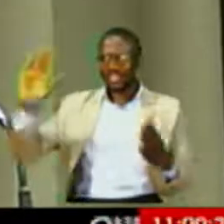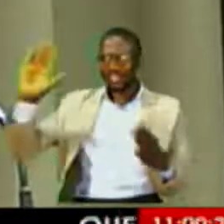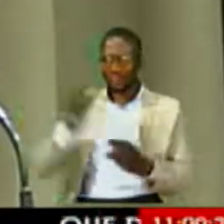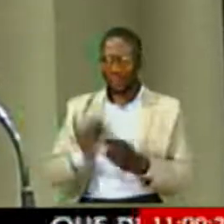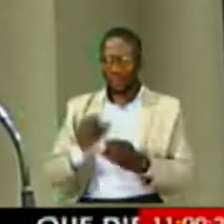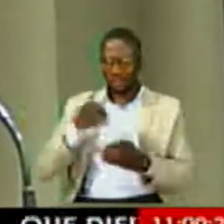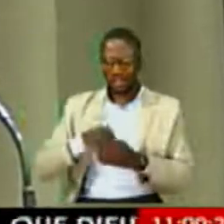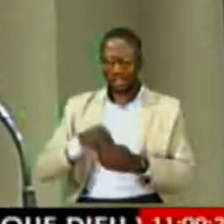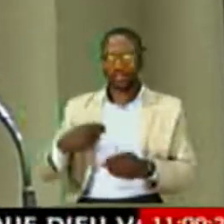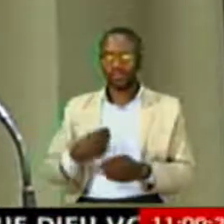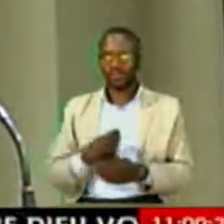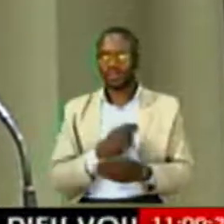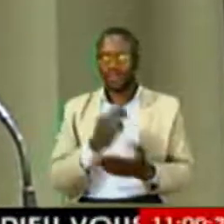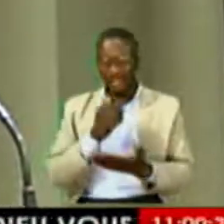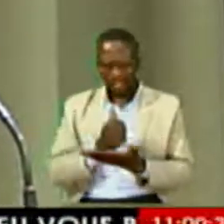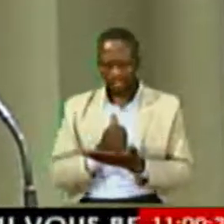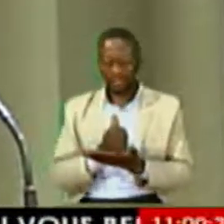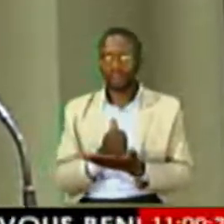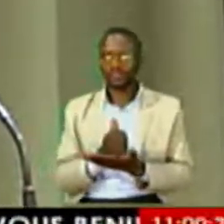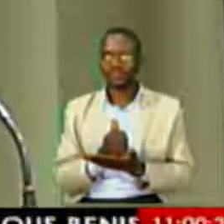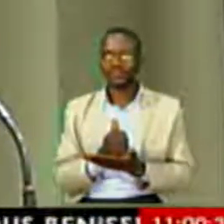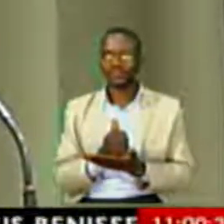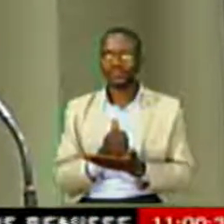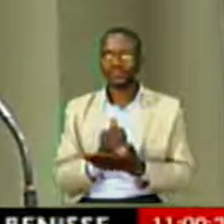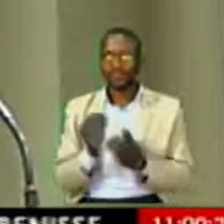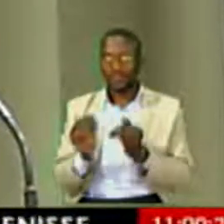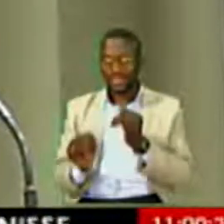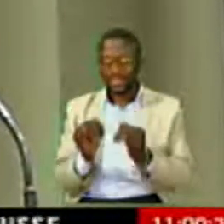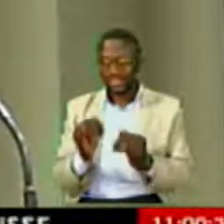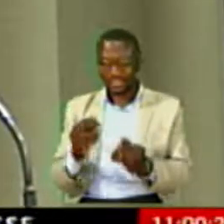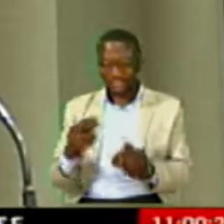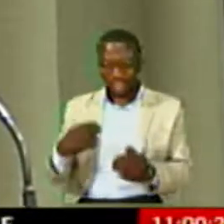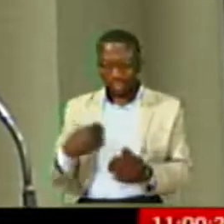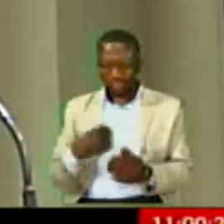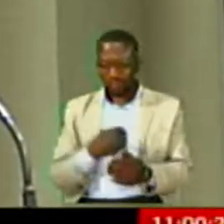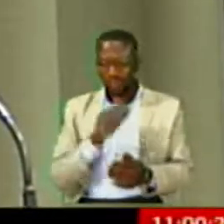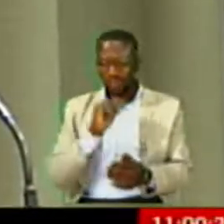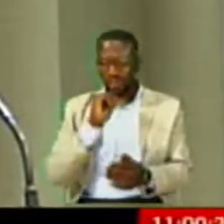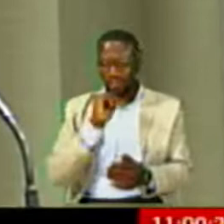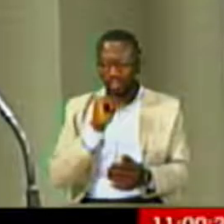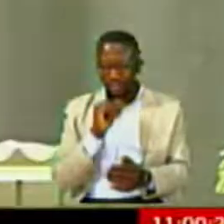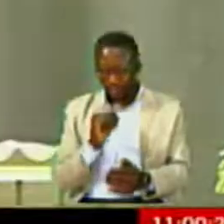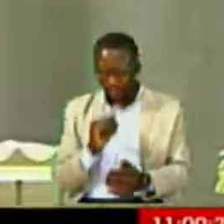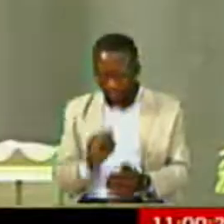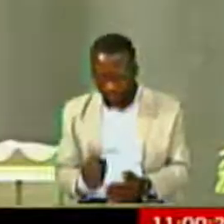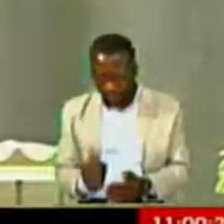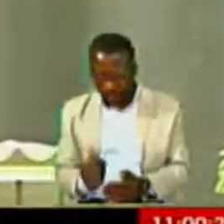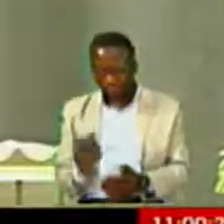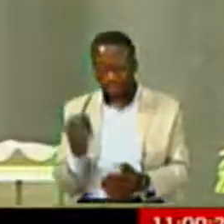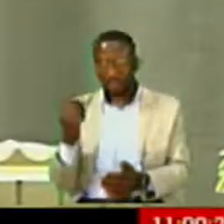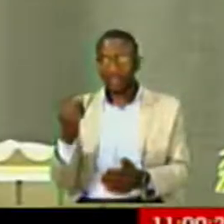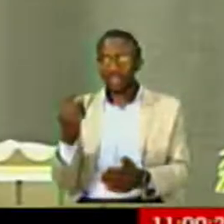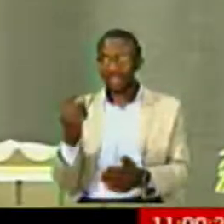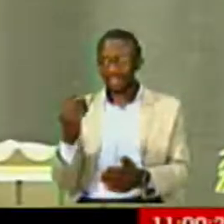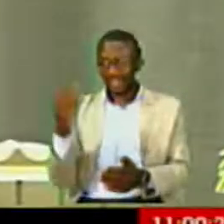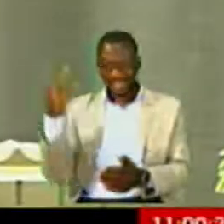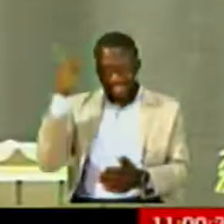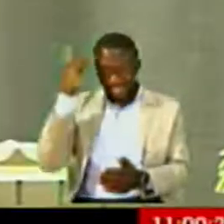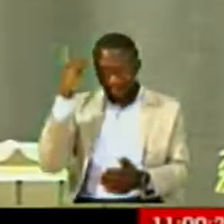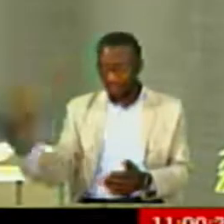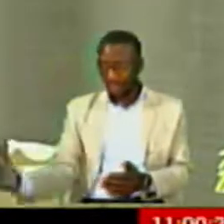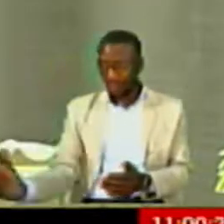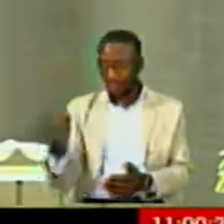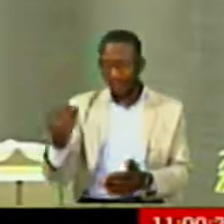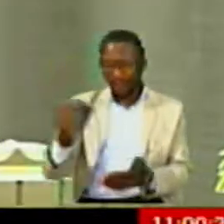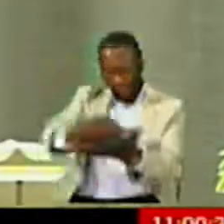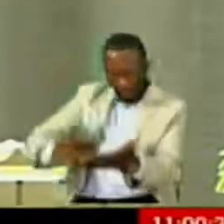us. Amen. Amen. Si nous la comprenons pas, if we don't understand it, le diable va l'enlever dans nos the devil will